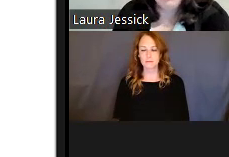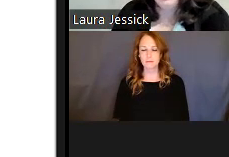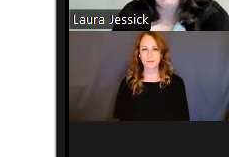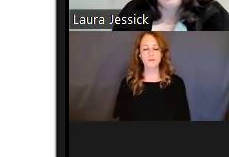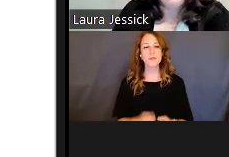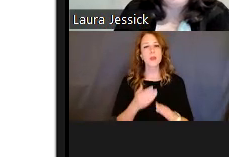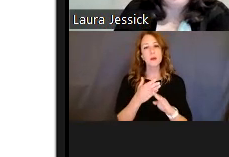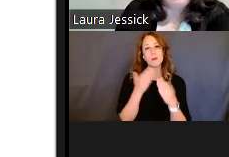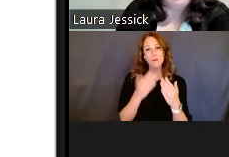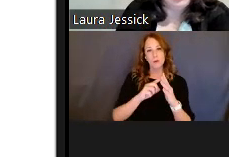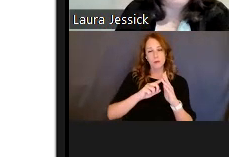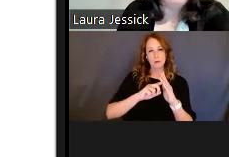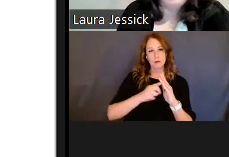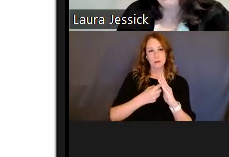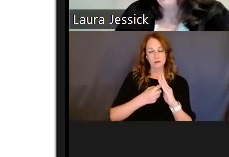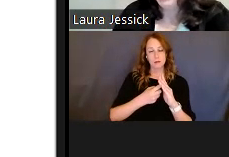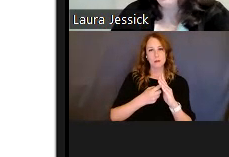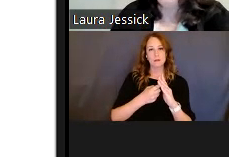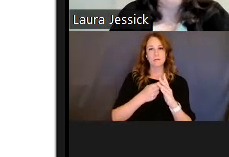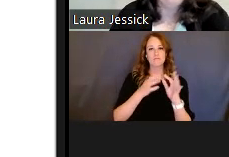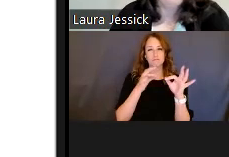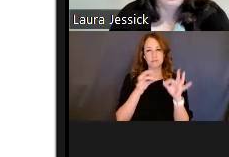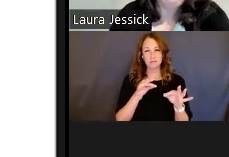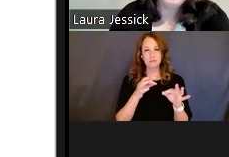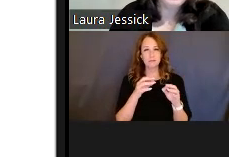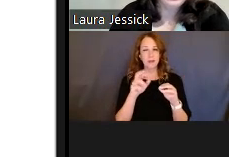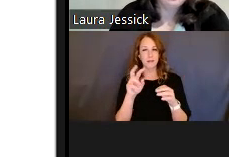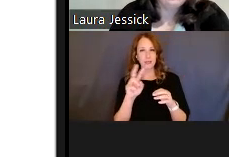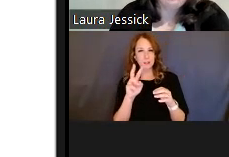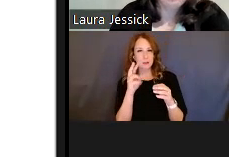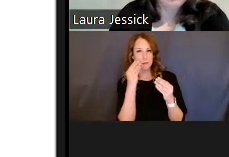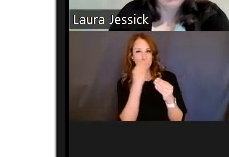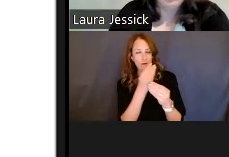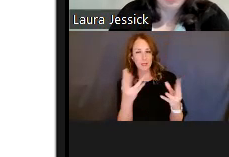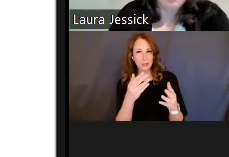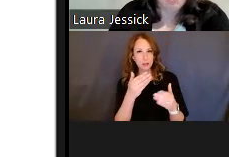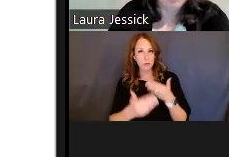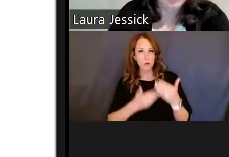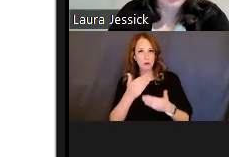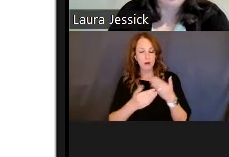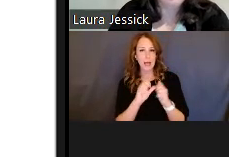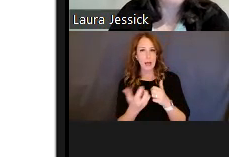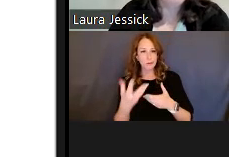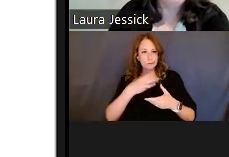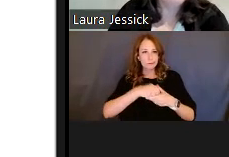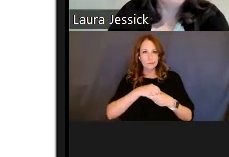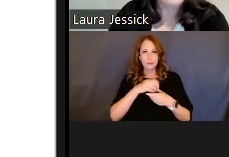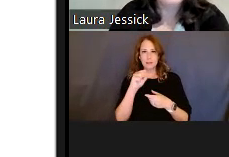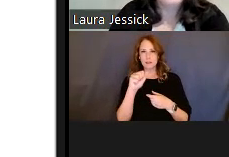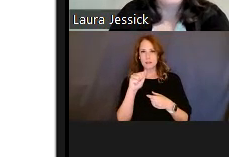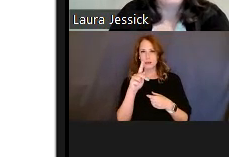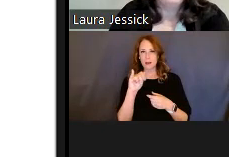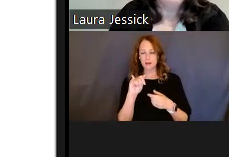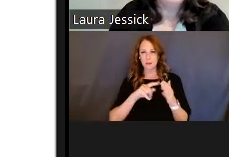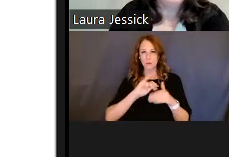So before we dive into kind of the victim notification protocol and how we engage survivors through the SAKI project, I want to go over